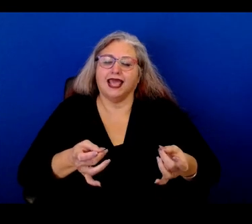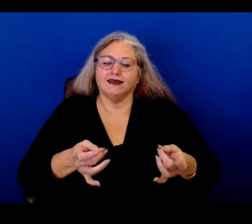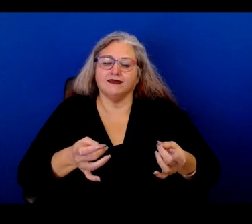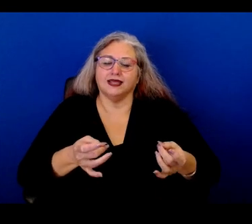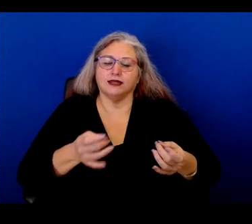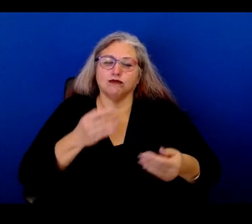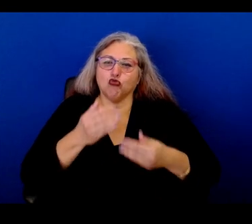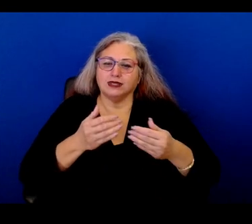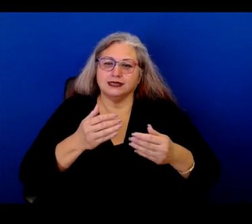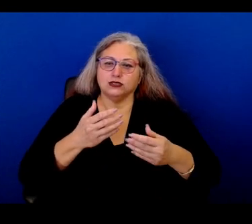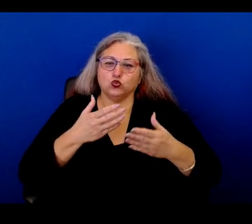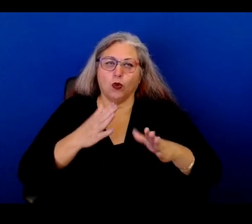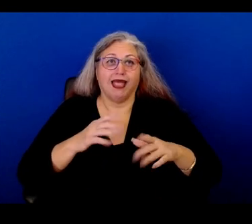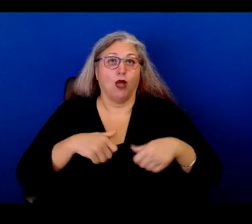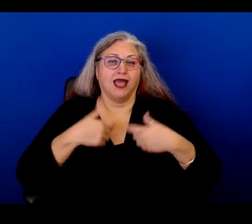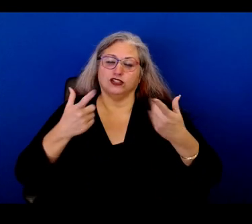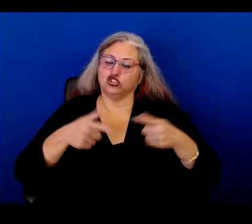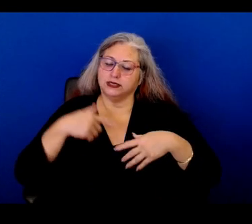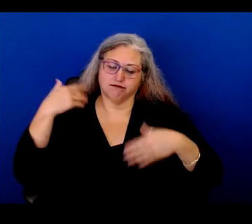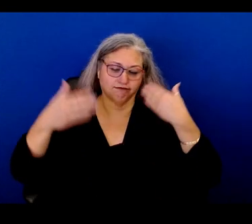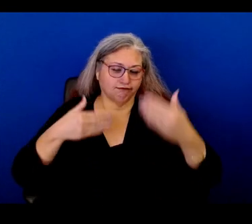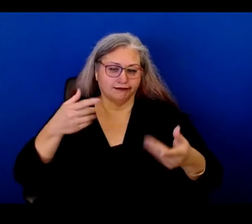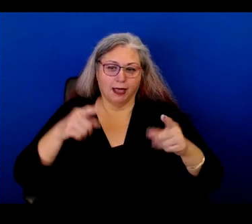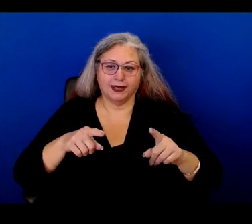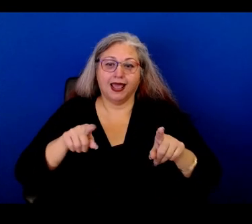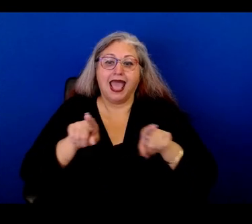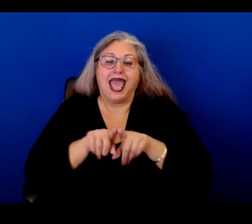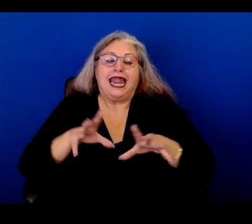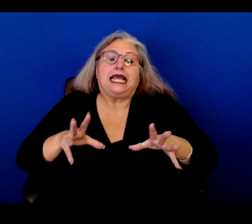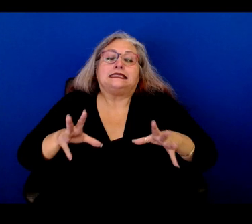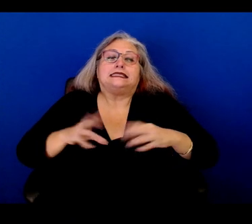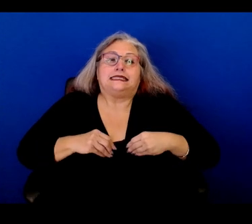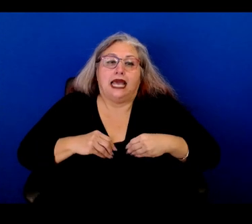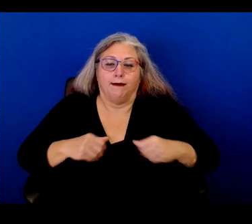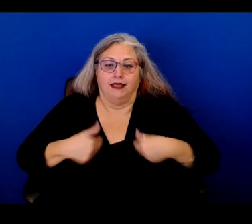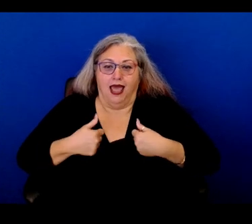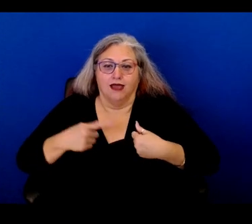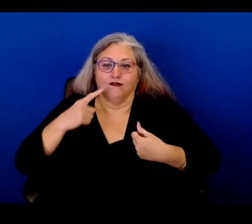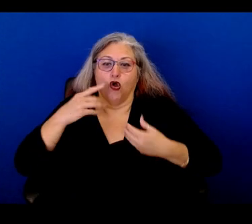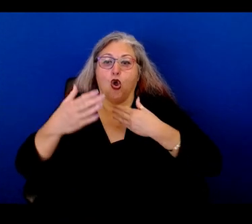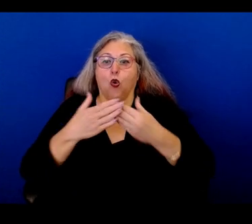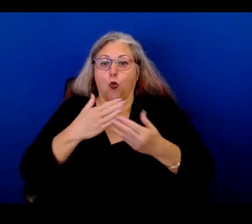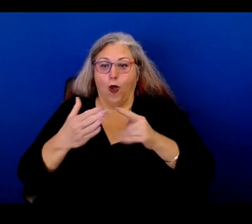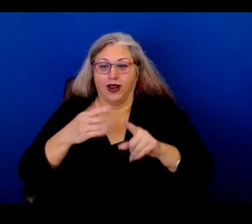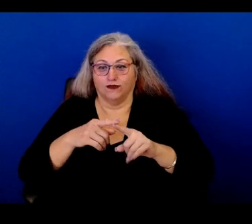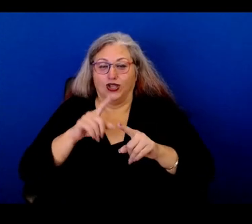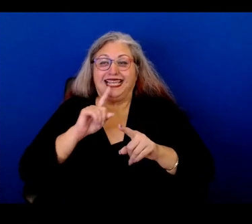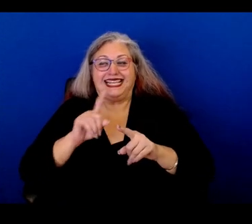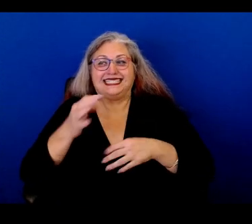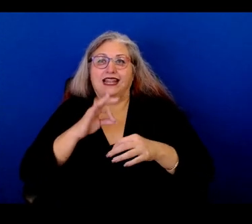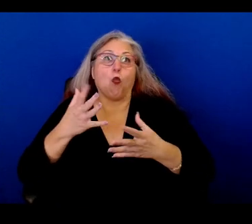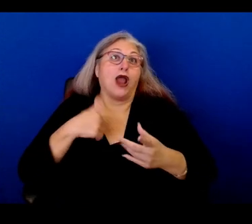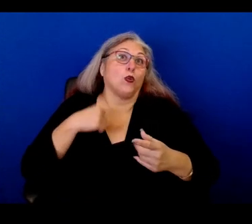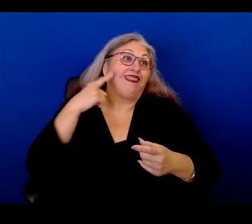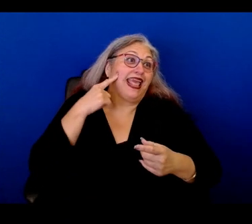allows life to happen and A, accept life for what it is instead of what you think it should be or what